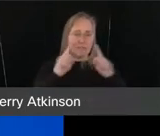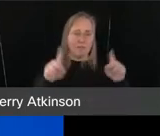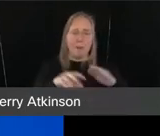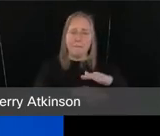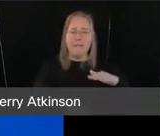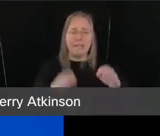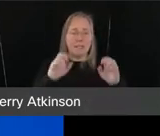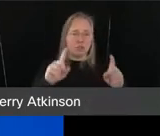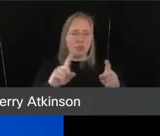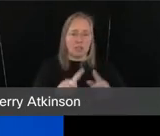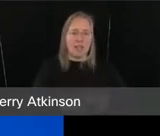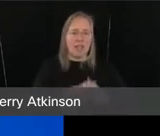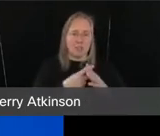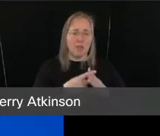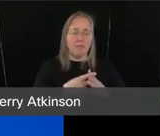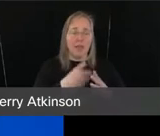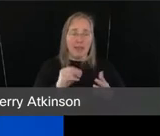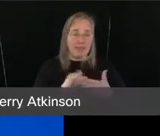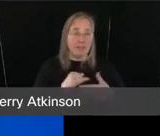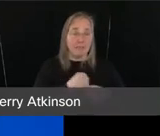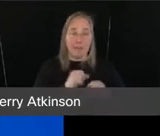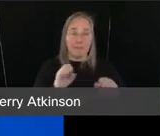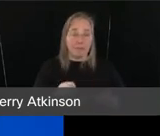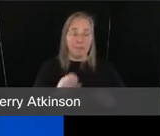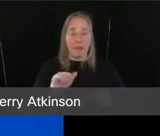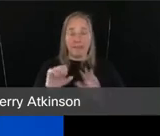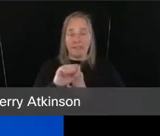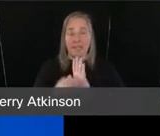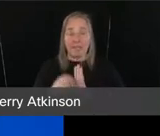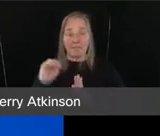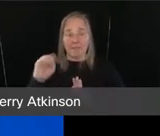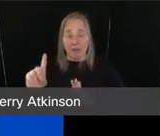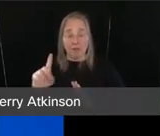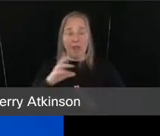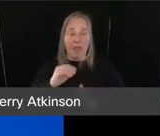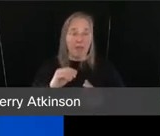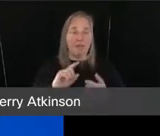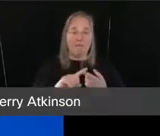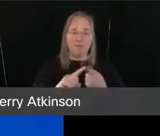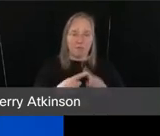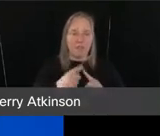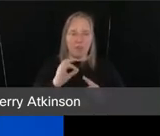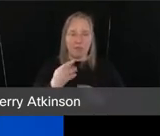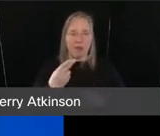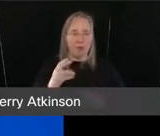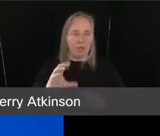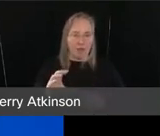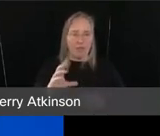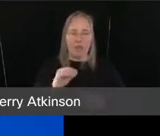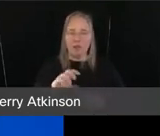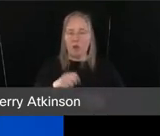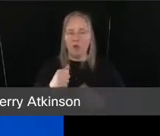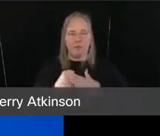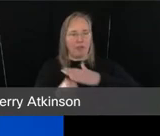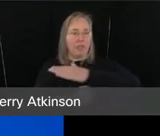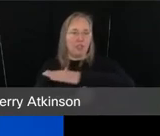possible by the state of Maryland, as well as the Friends of Howard County and other